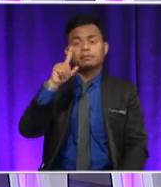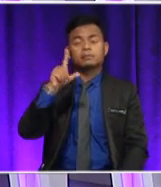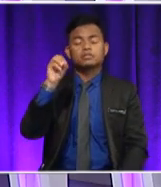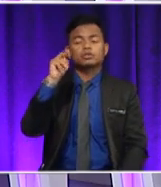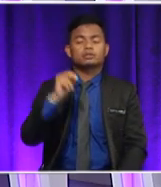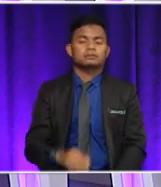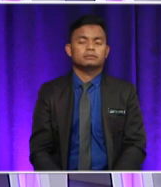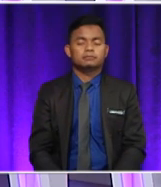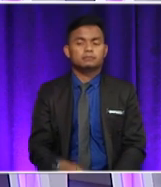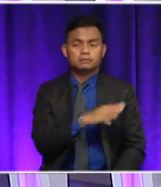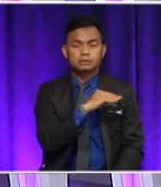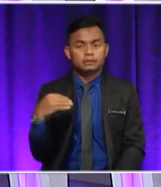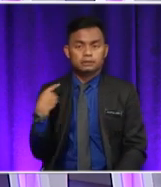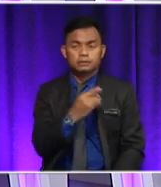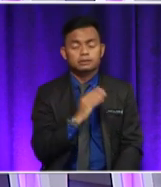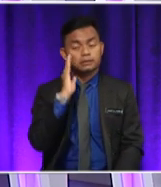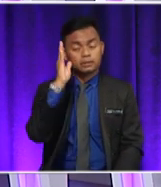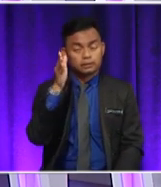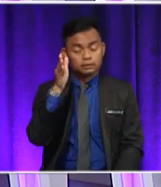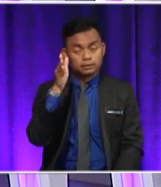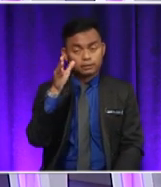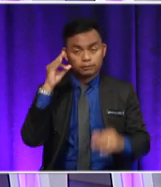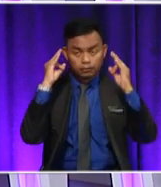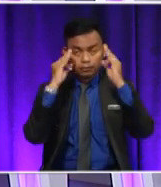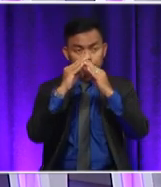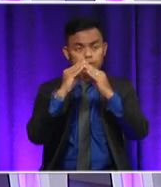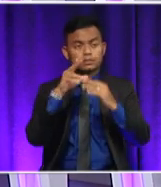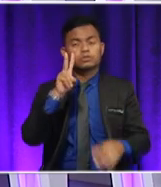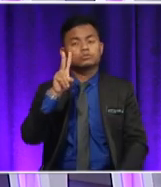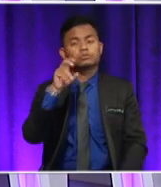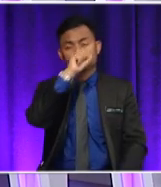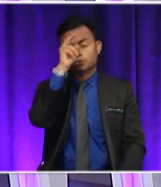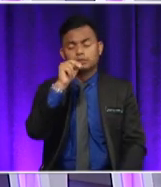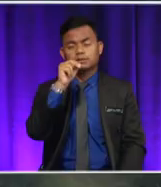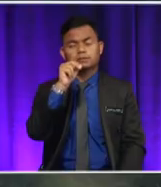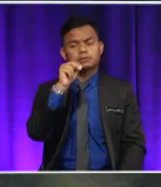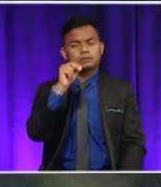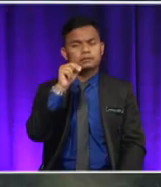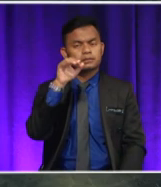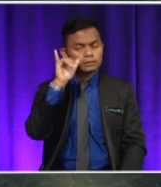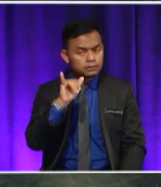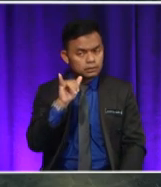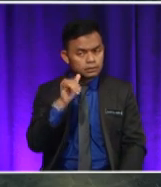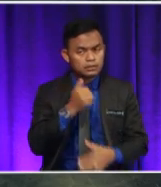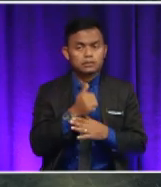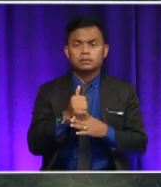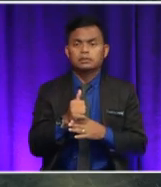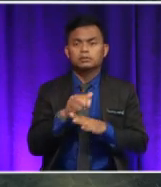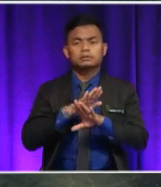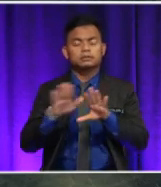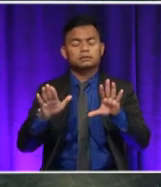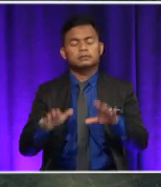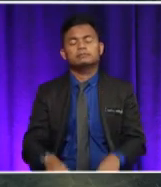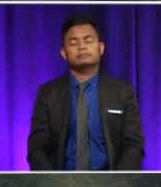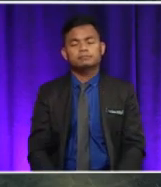on these two questions. Would you or would you not? Teacher Liana is going to share with us about these two questions. I'm